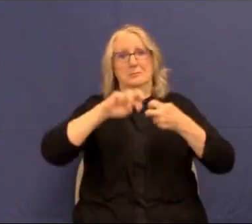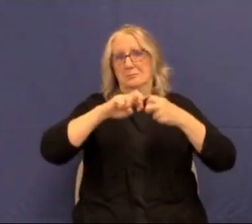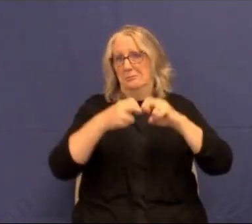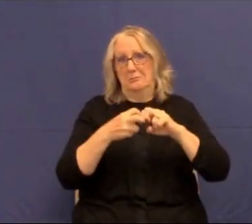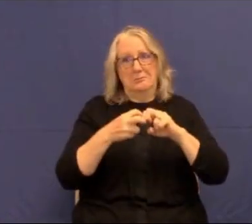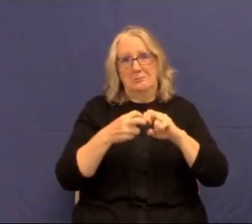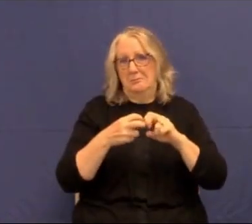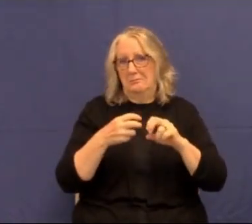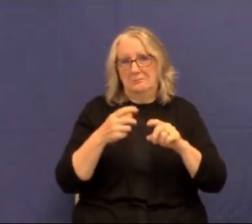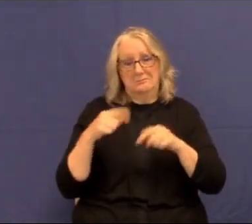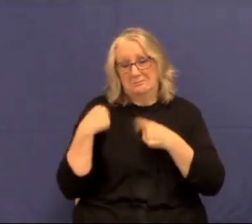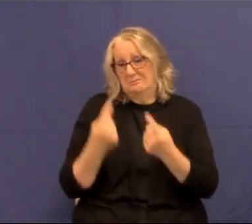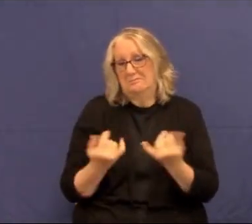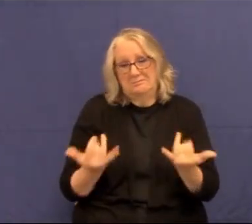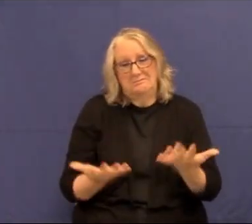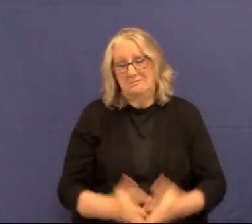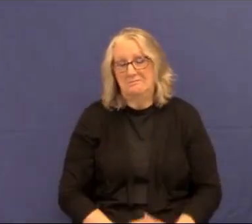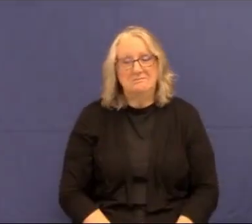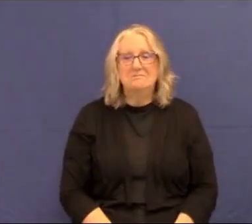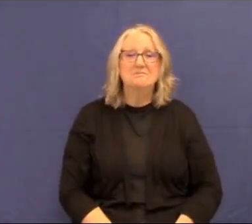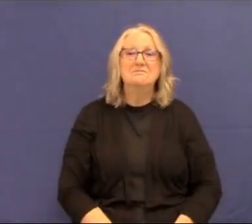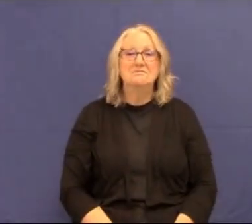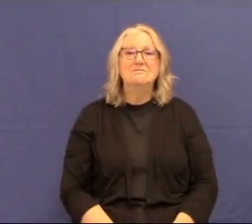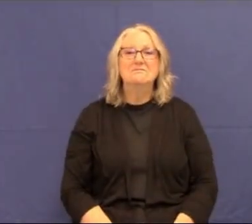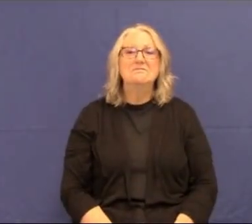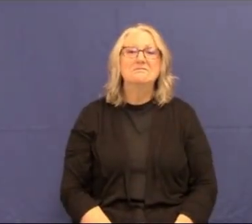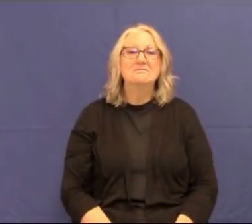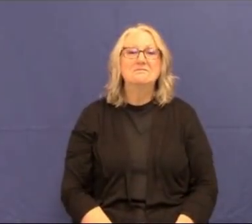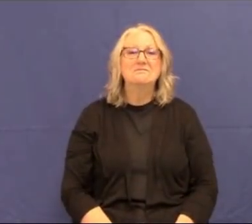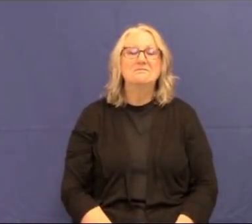have not had major issues up until today.